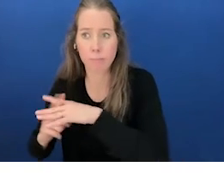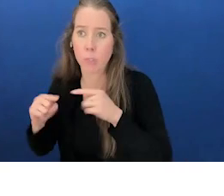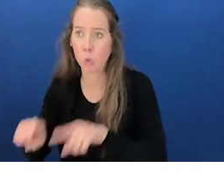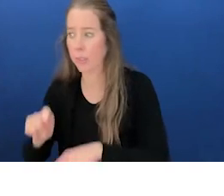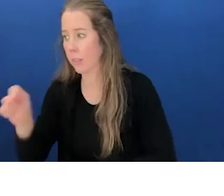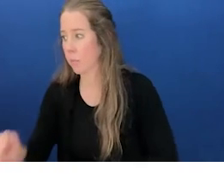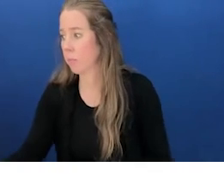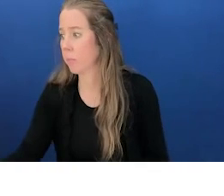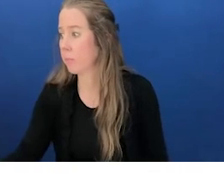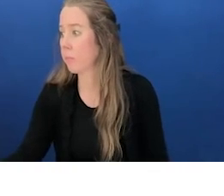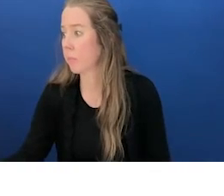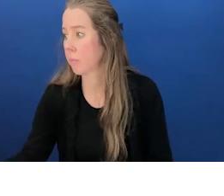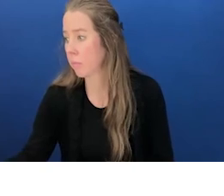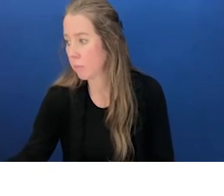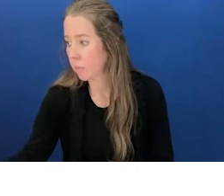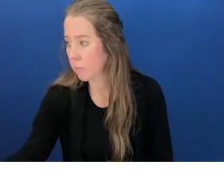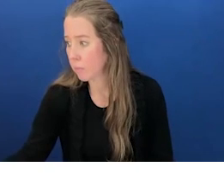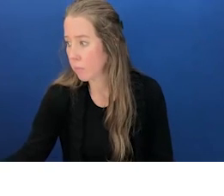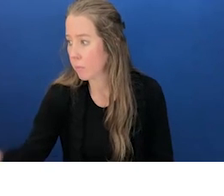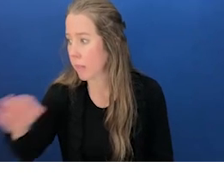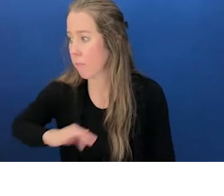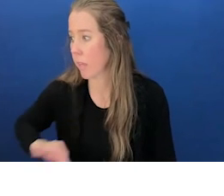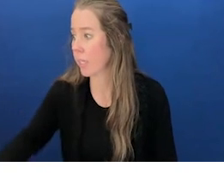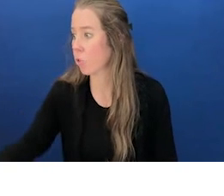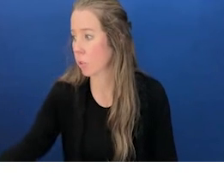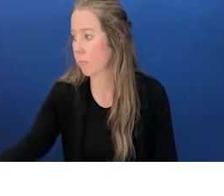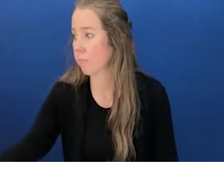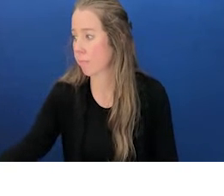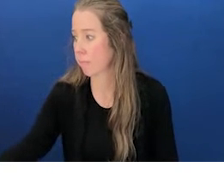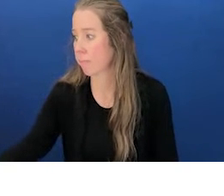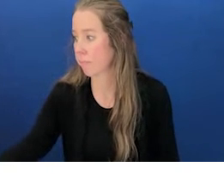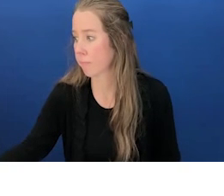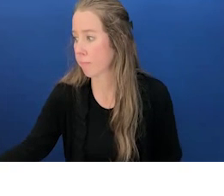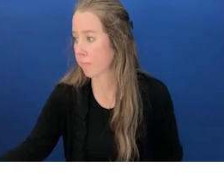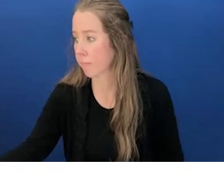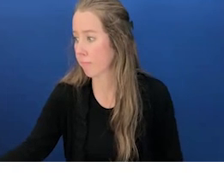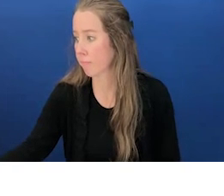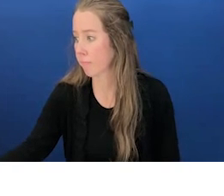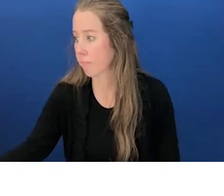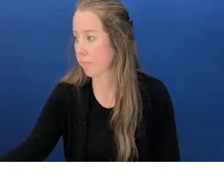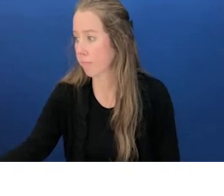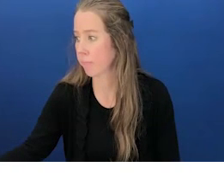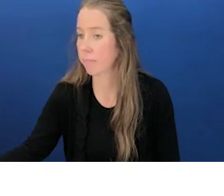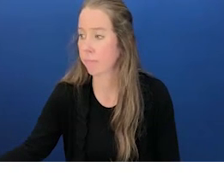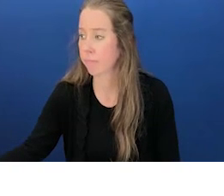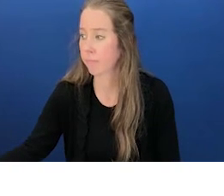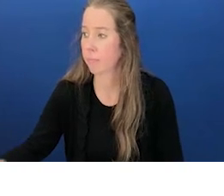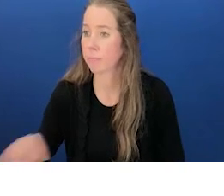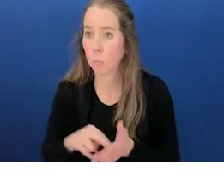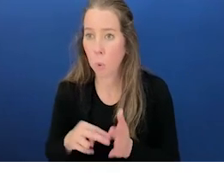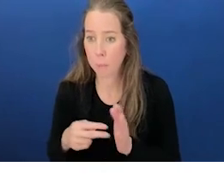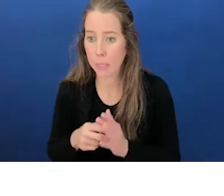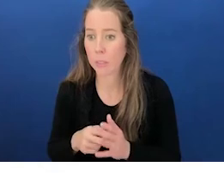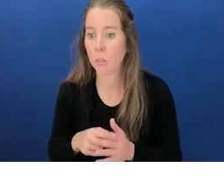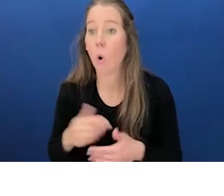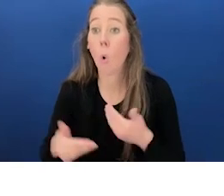See, What's the advantage? the advantage The advantage of, okay, of raising the flag when the progress updates are go out. oh, and the